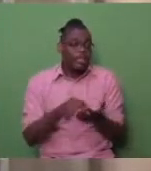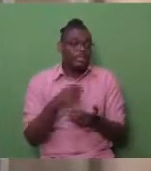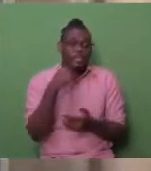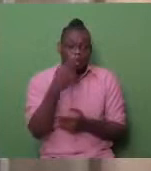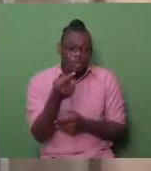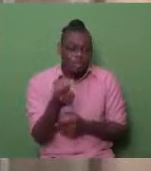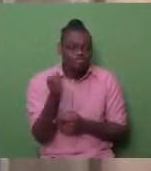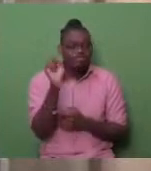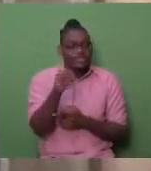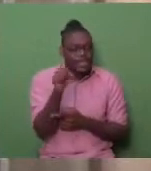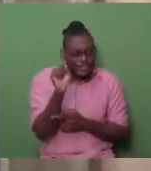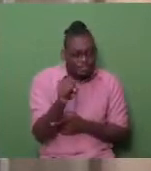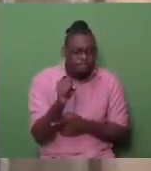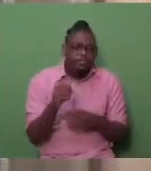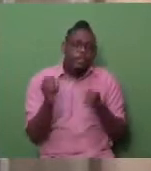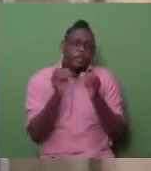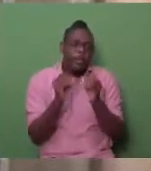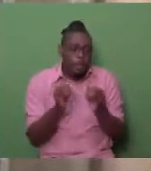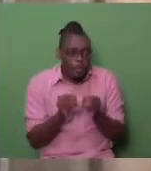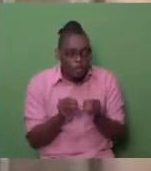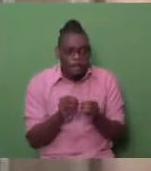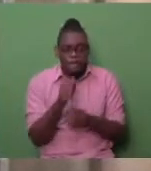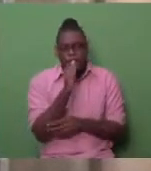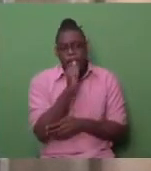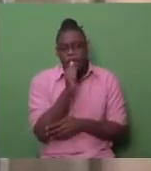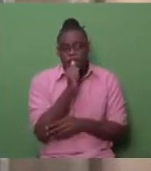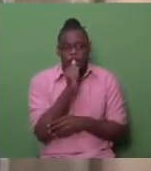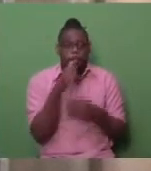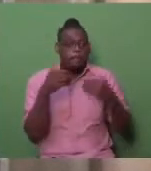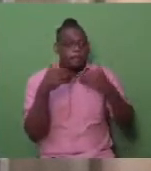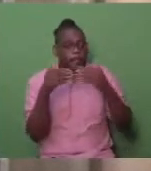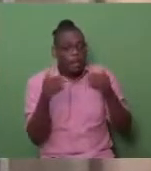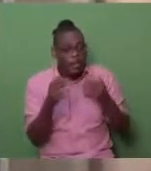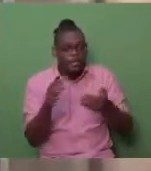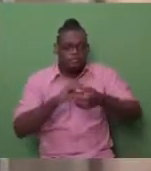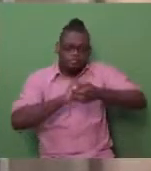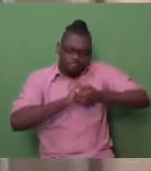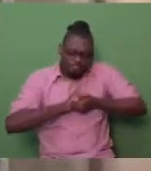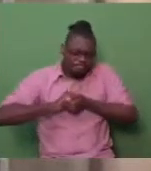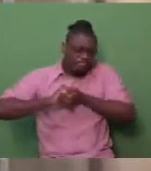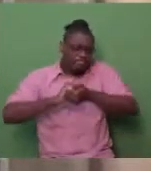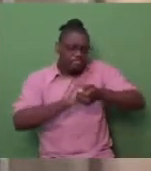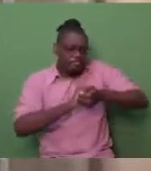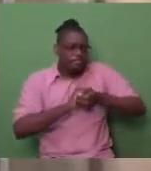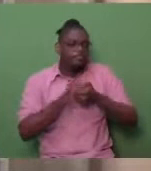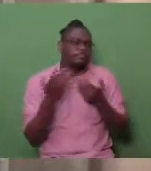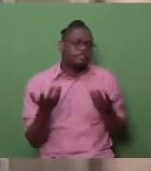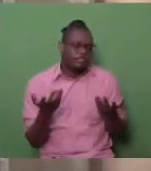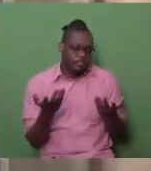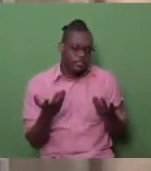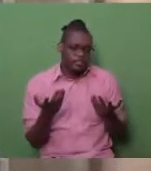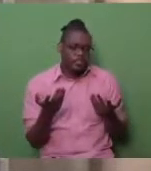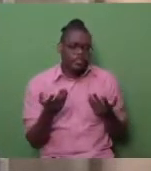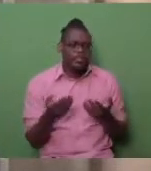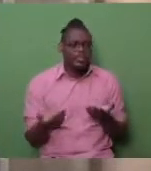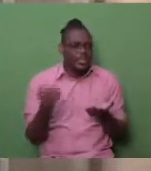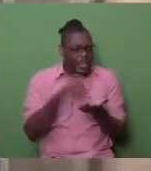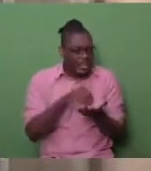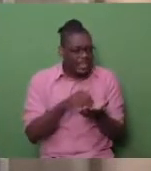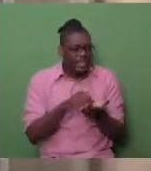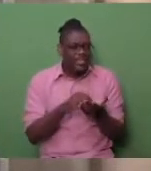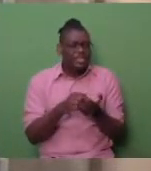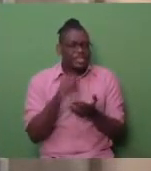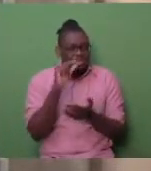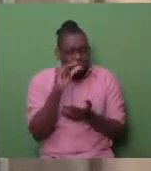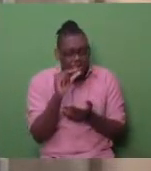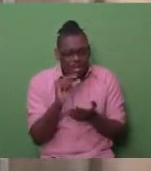million in your allocation. What do you expect? Any different results? I turn to public